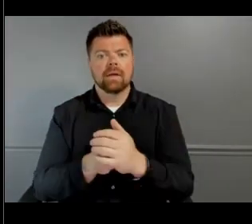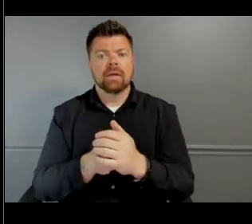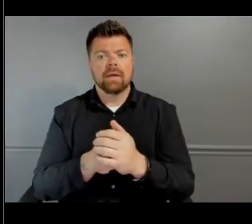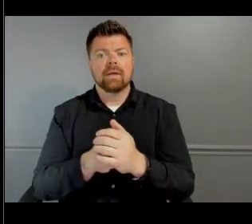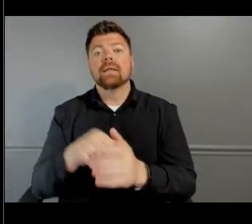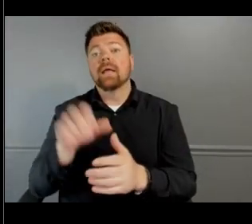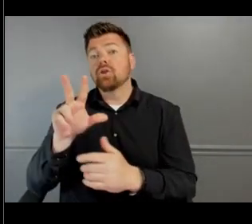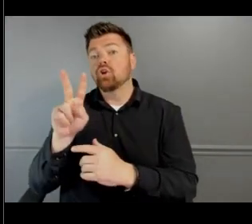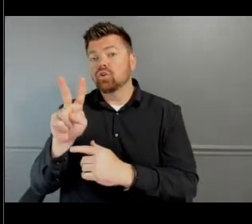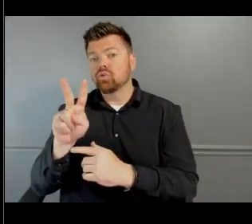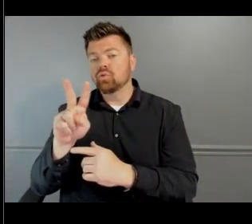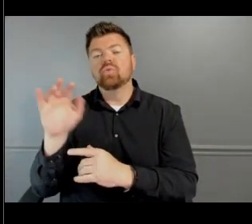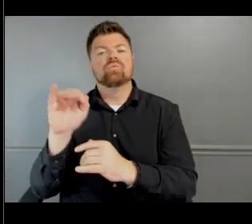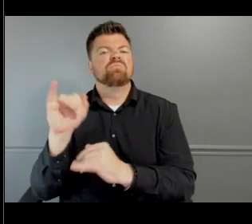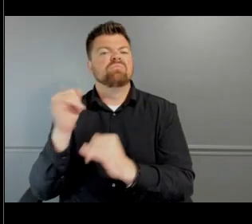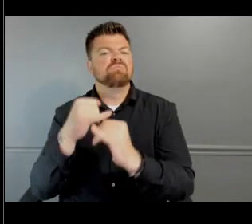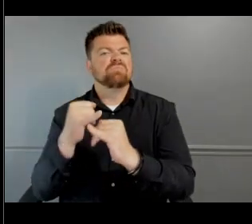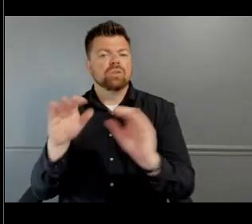32-inch clear opening.